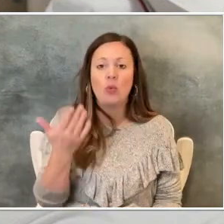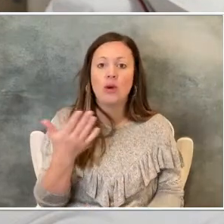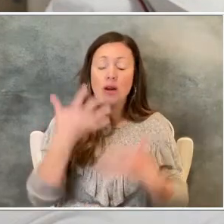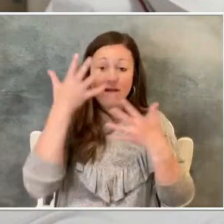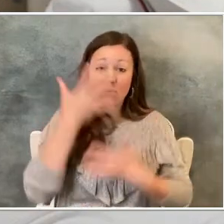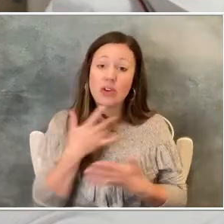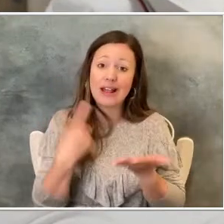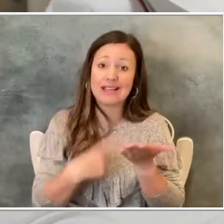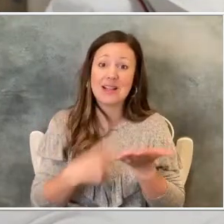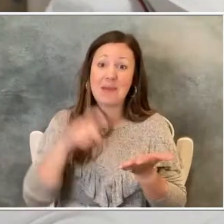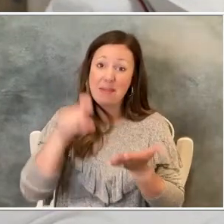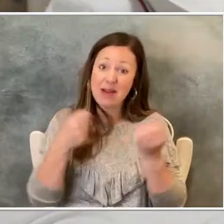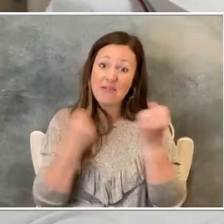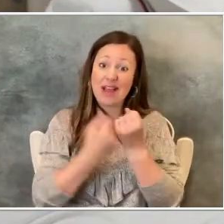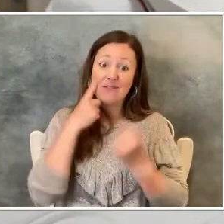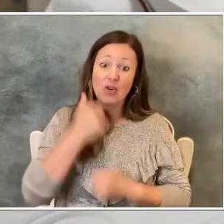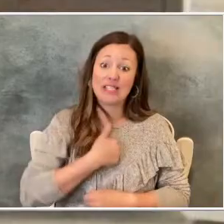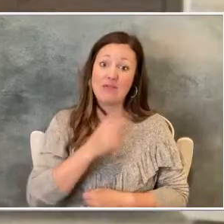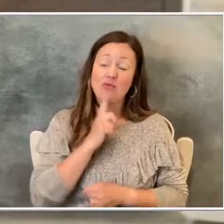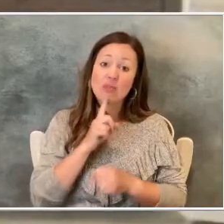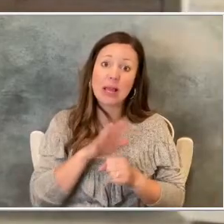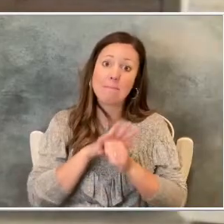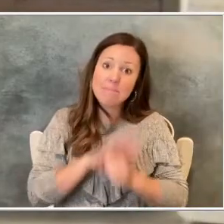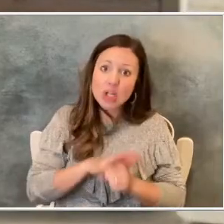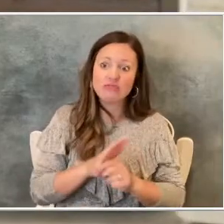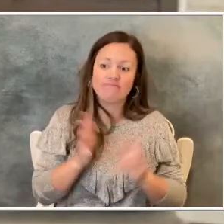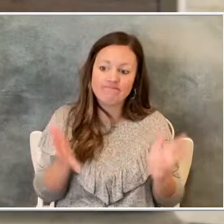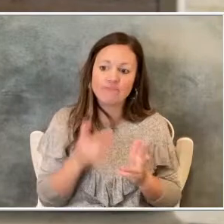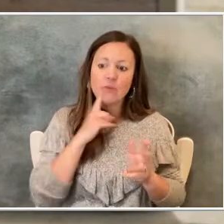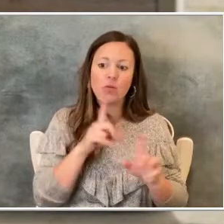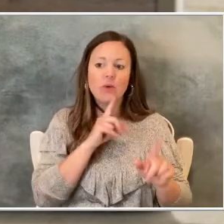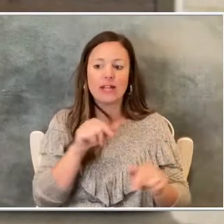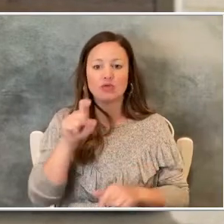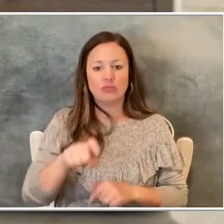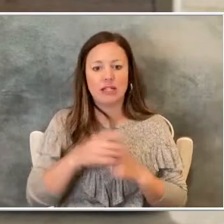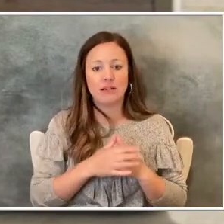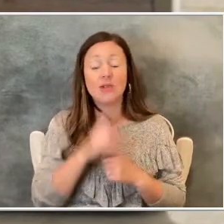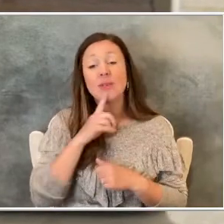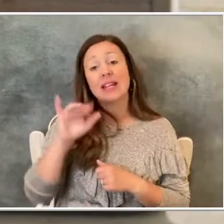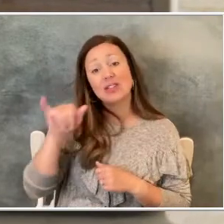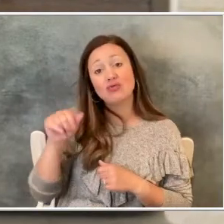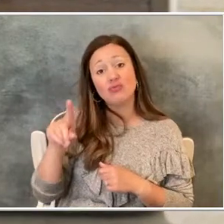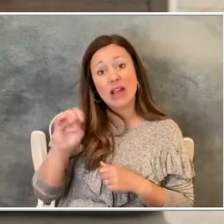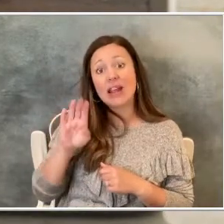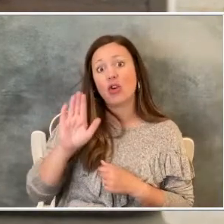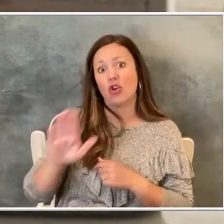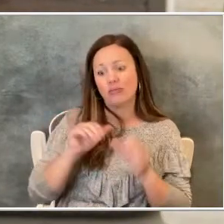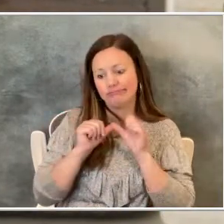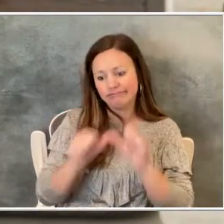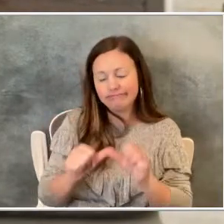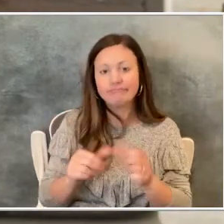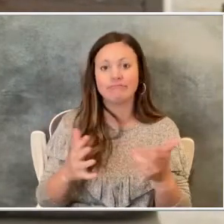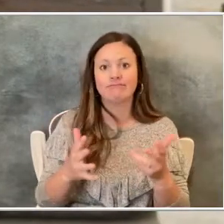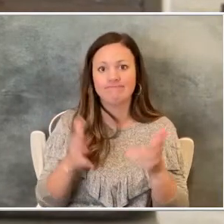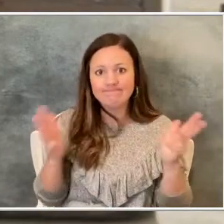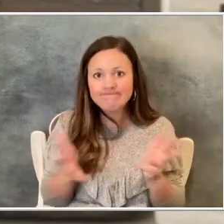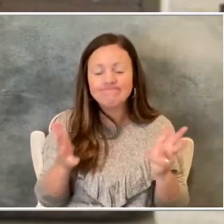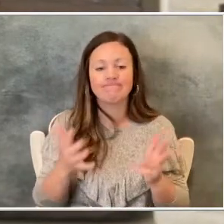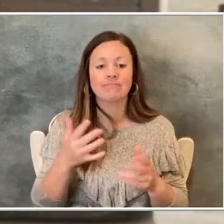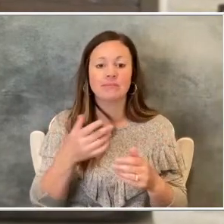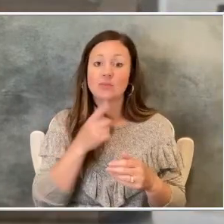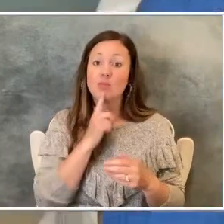be our own advocate and push for the answers that we need. It was Jade's persistence that landed them here for this treatment, a place where Aubree